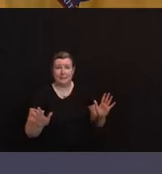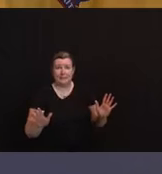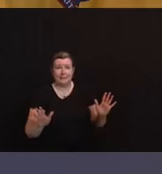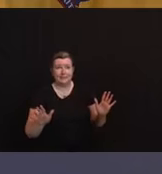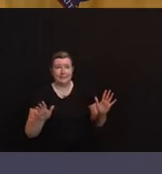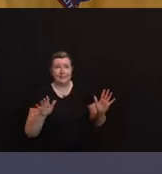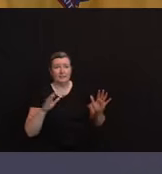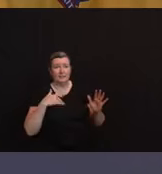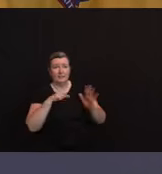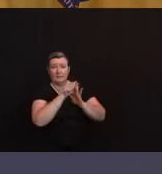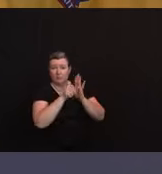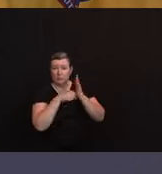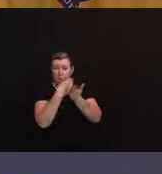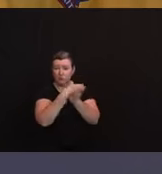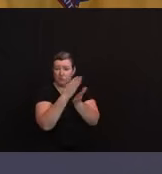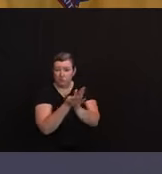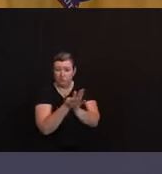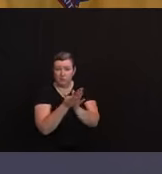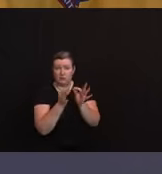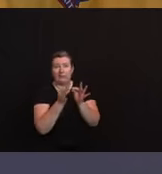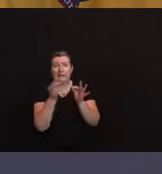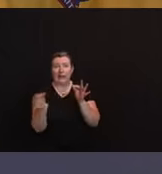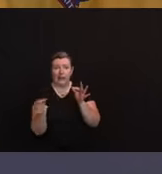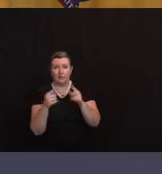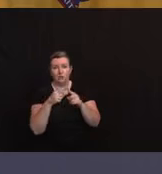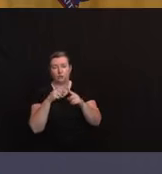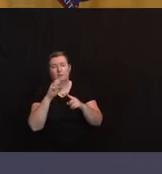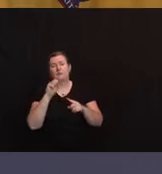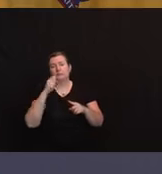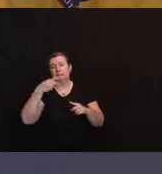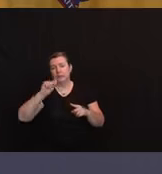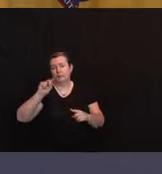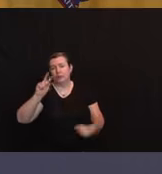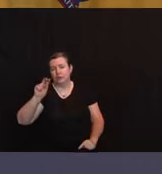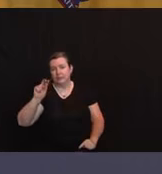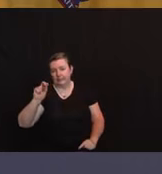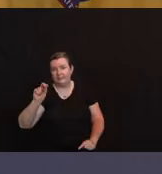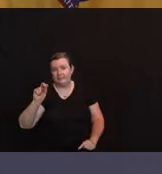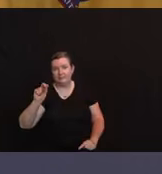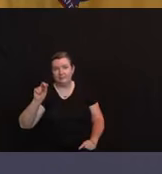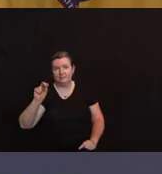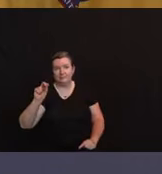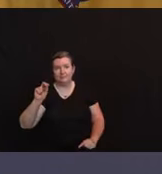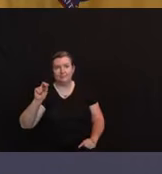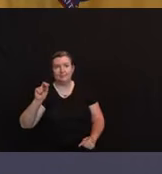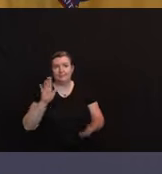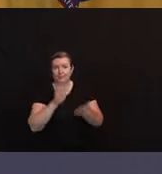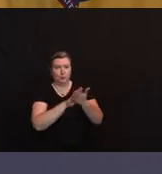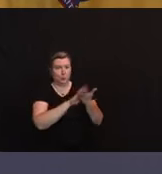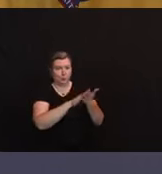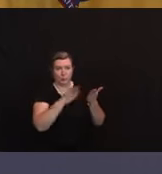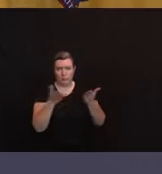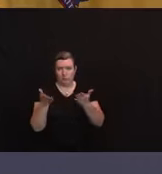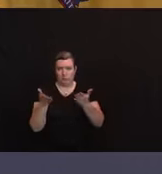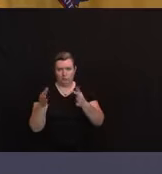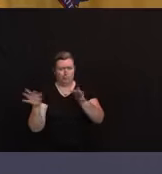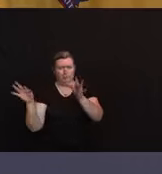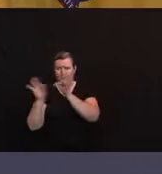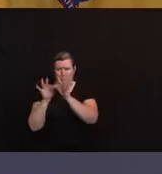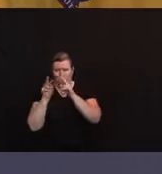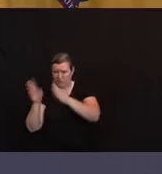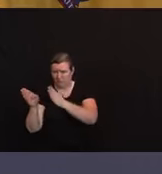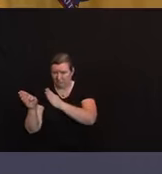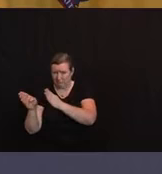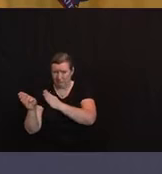stub period to September 30th. I'm now going to forget what we need to get schools open for a second, which is obviously critically important. We're now bumping